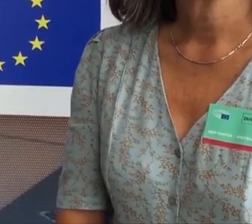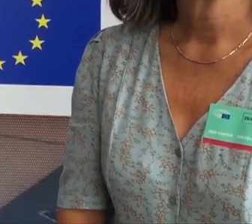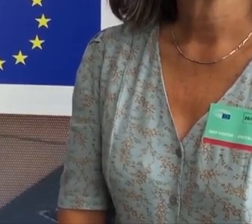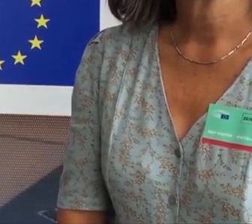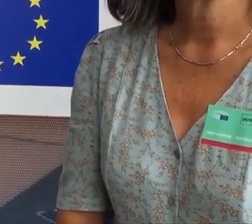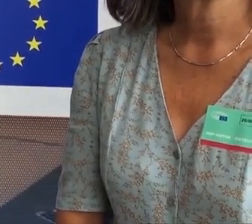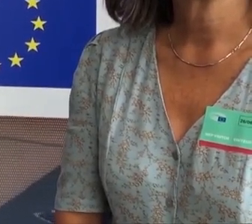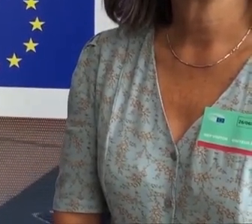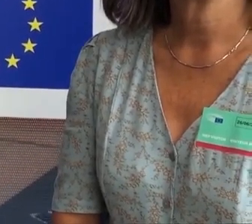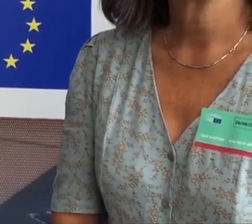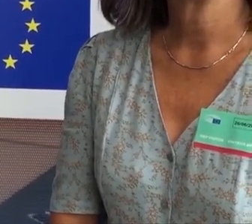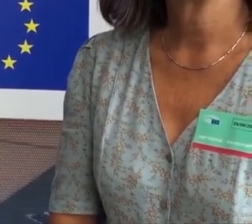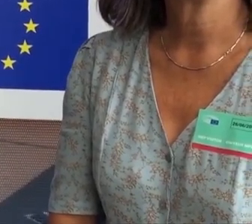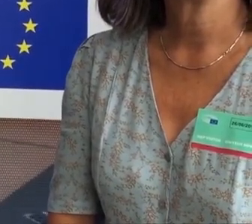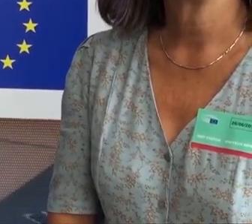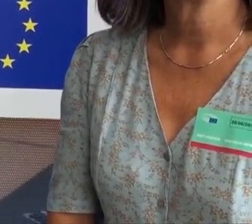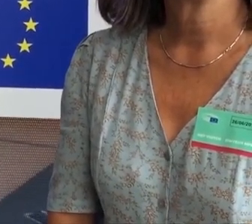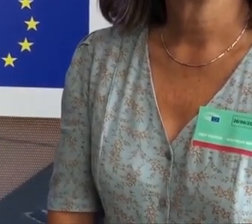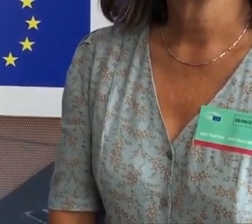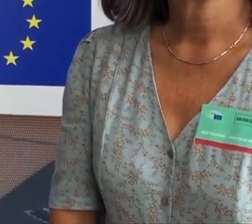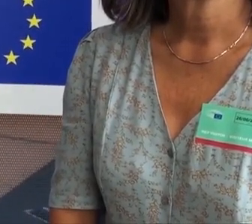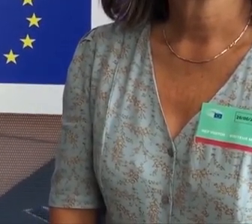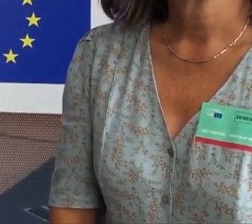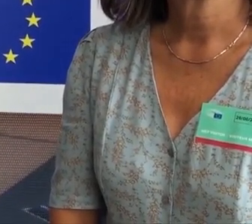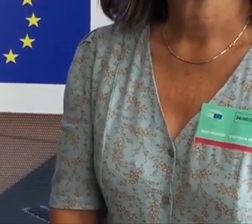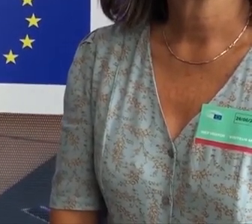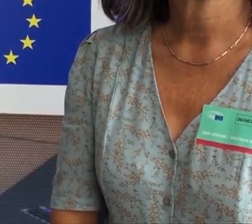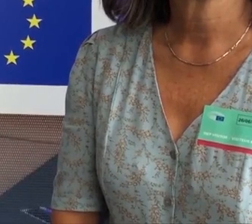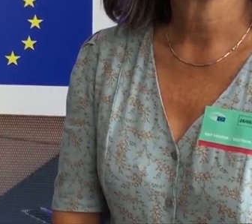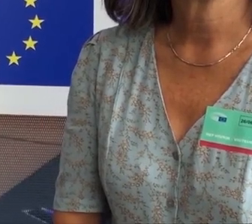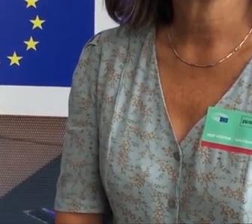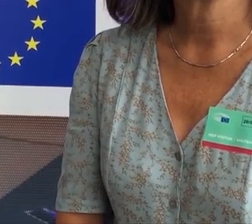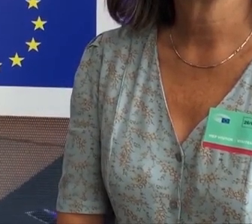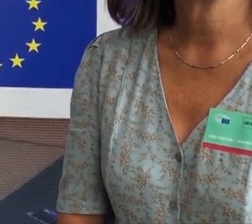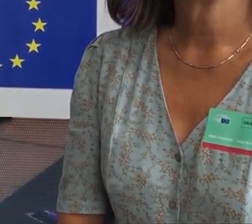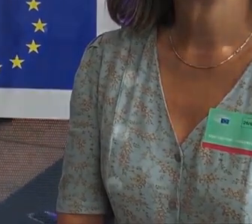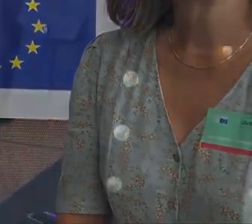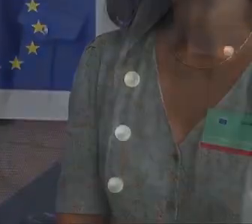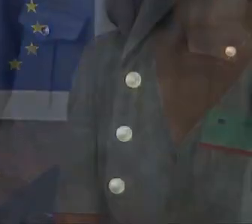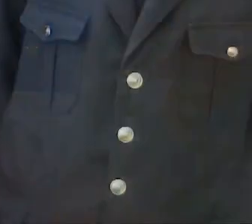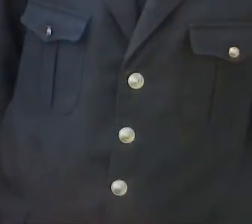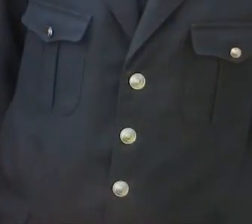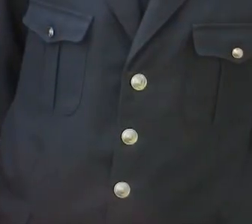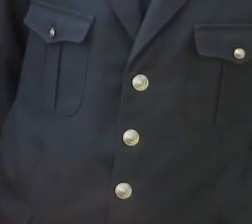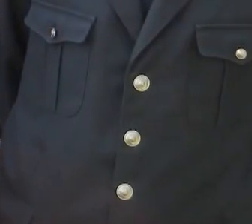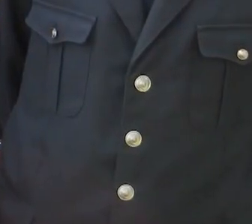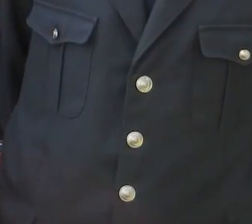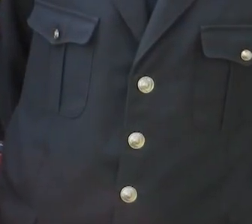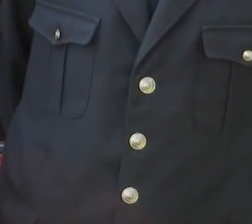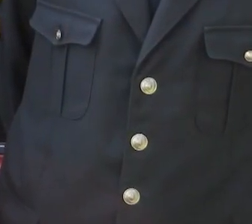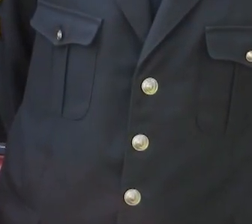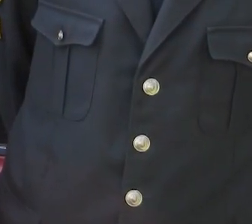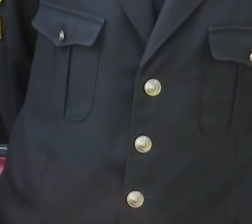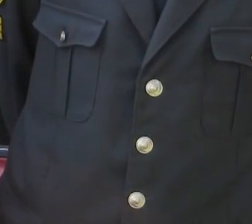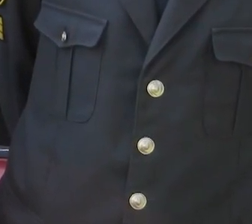Democrats support sister parties around the globe, often taking personal risks or facing travel bans. Liberal